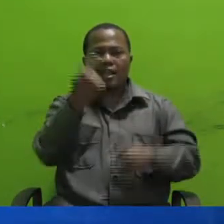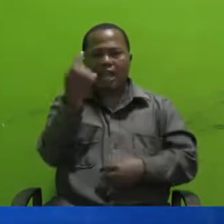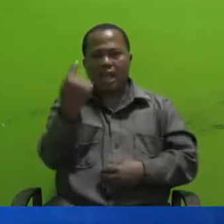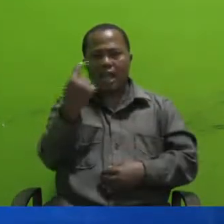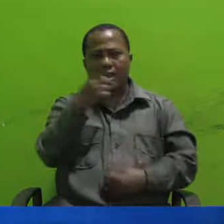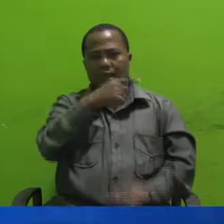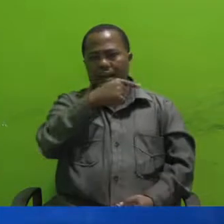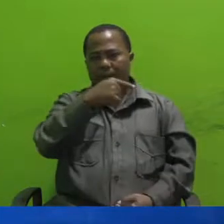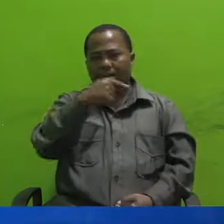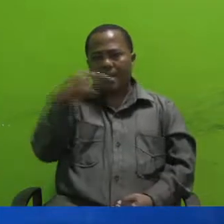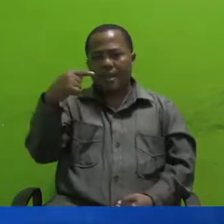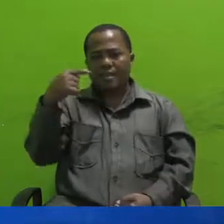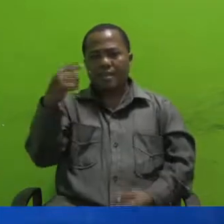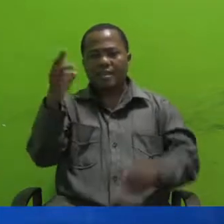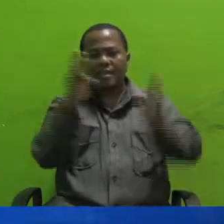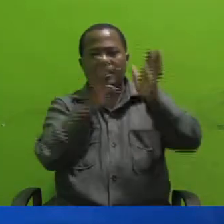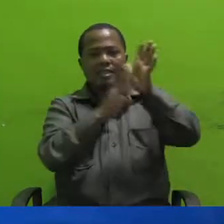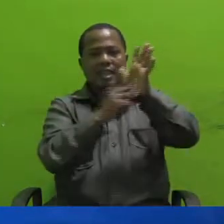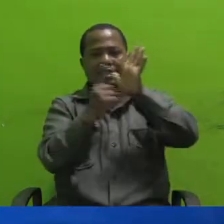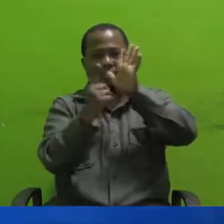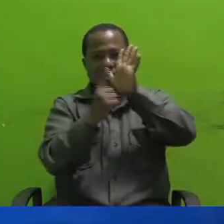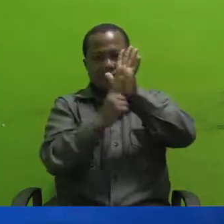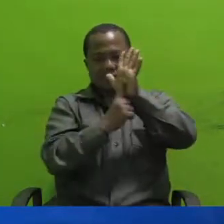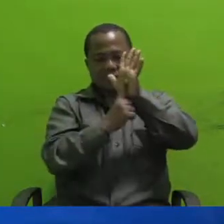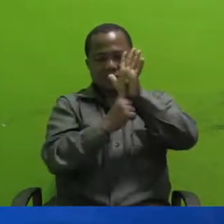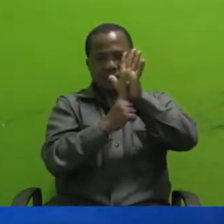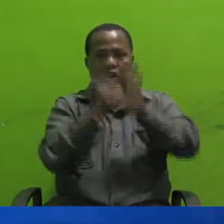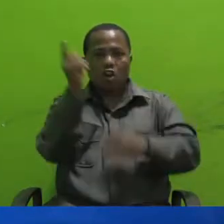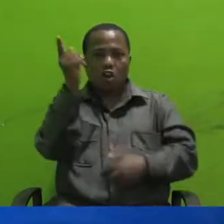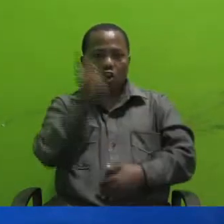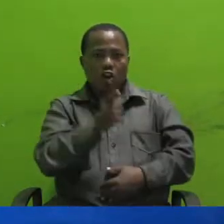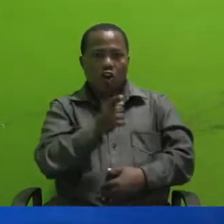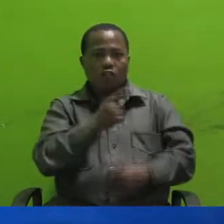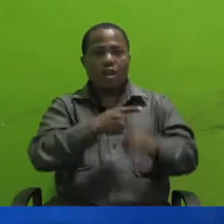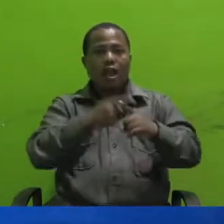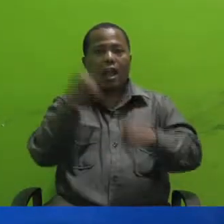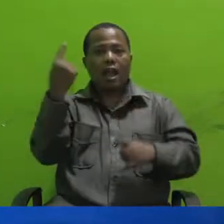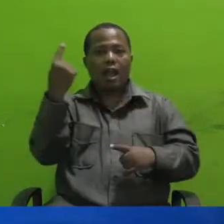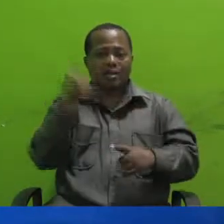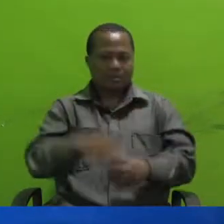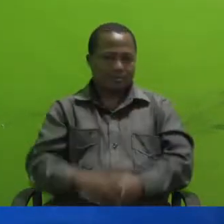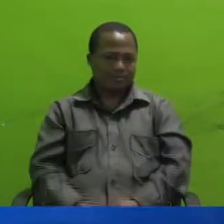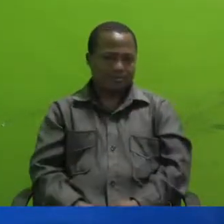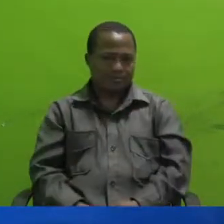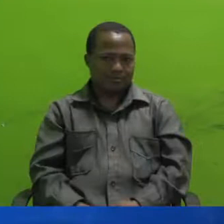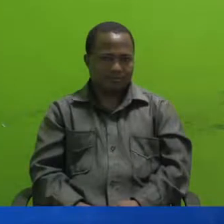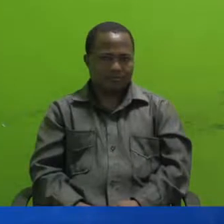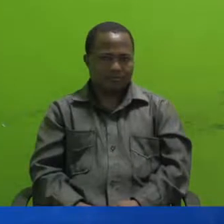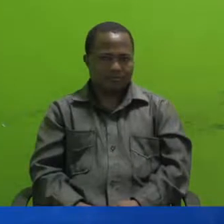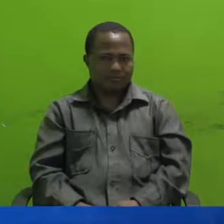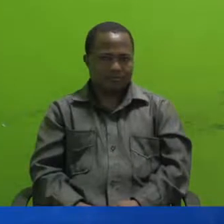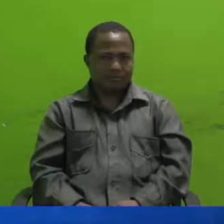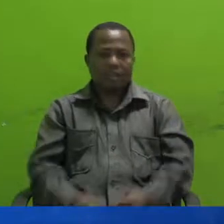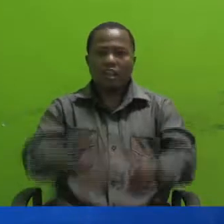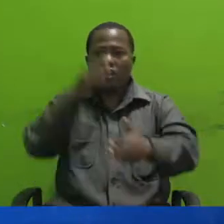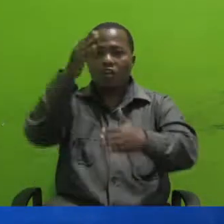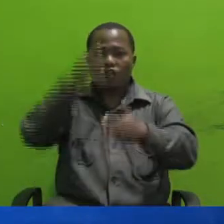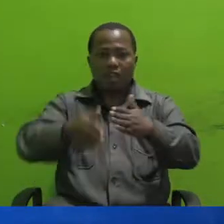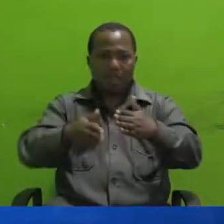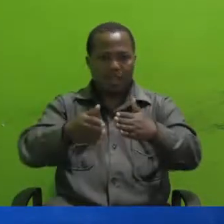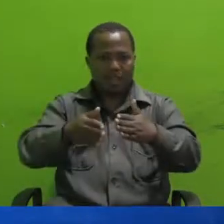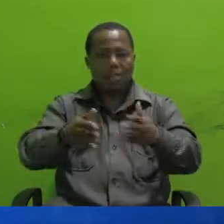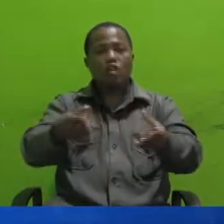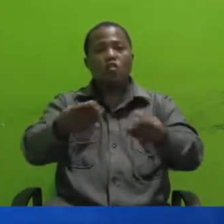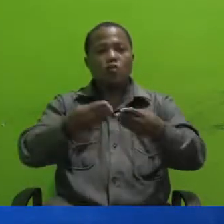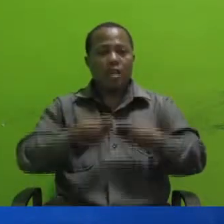100 minus 36 whole thing over 100 under the root. So finally we